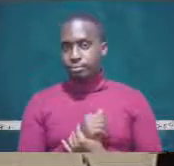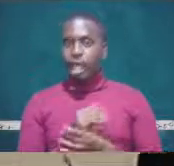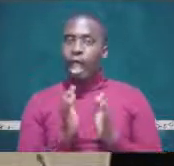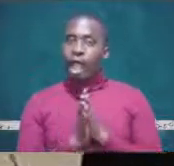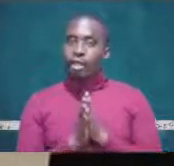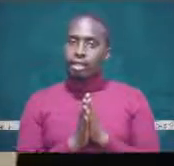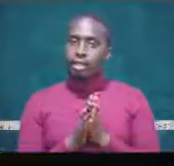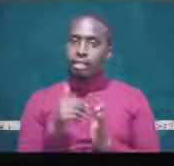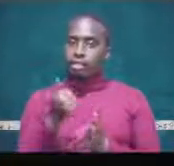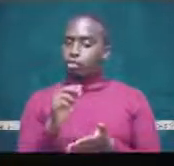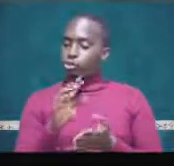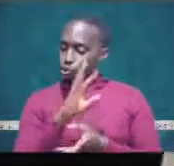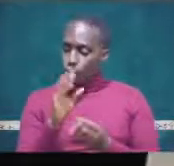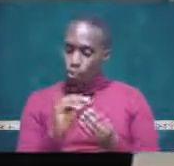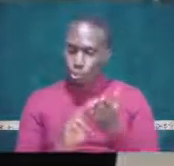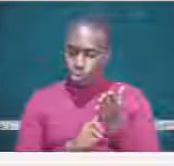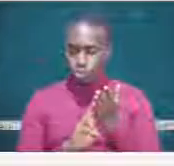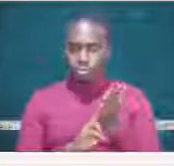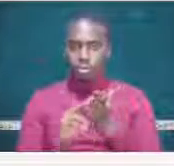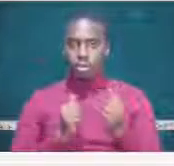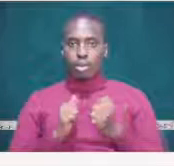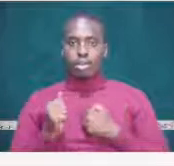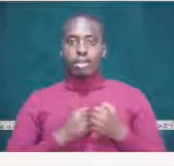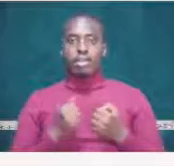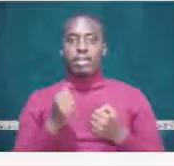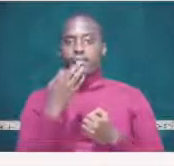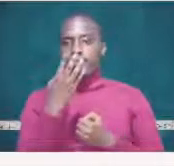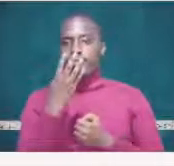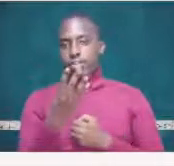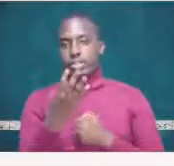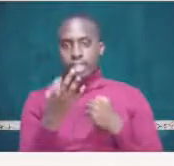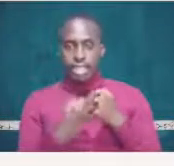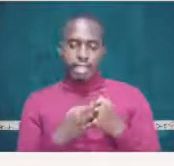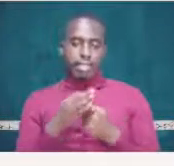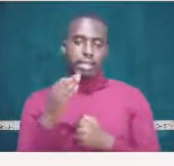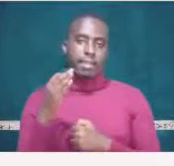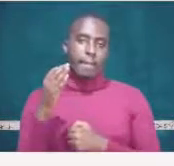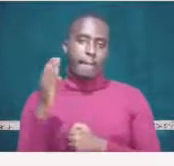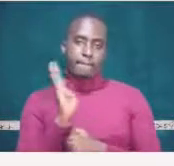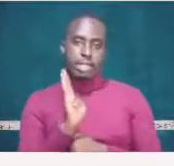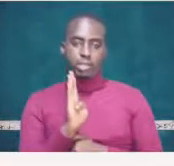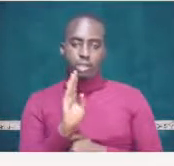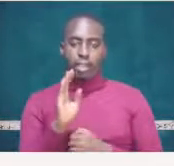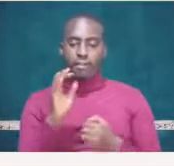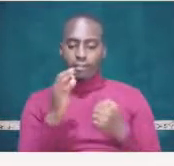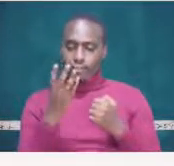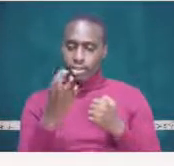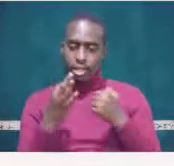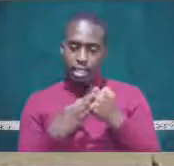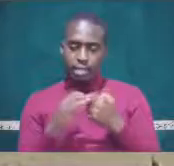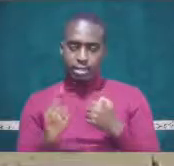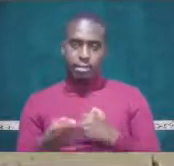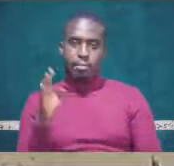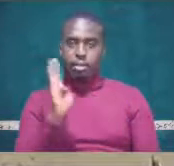And its total consumption is Rwandan francs 48,000 billion. The total consumption